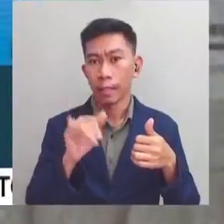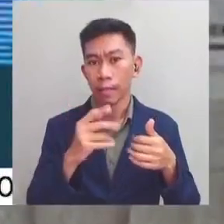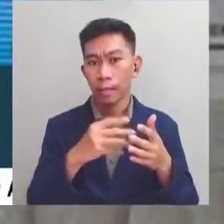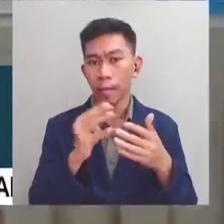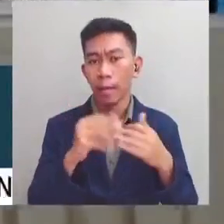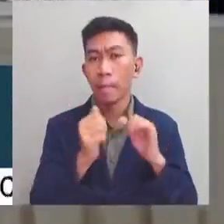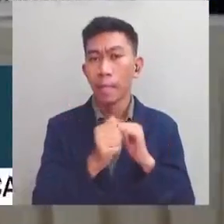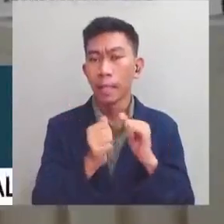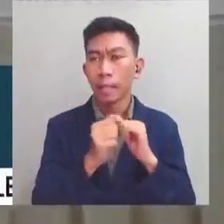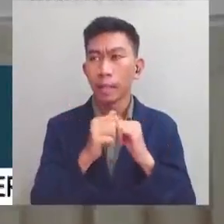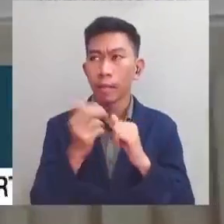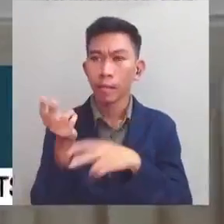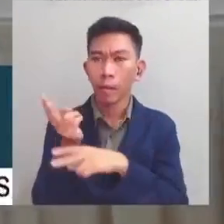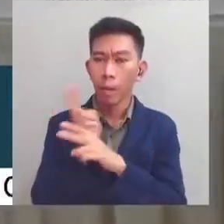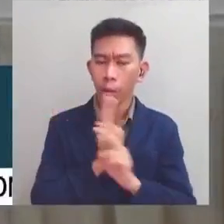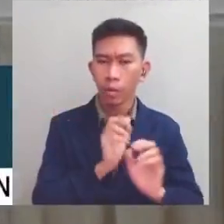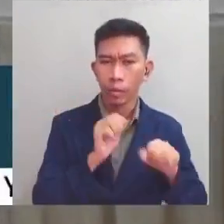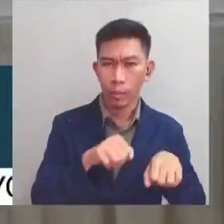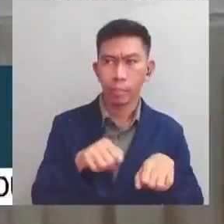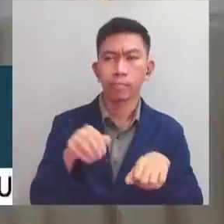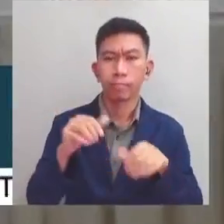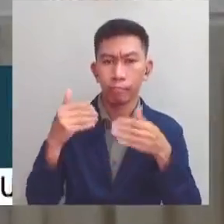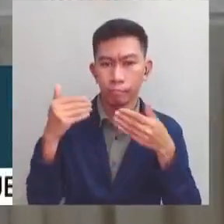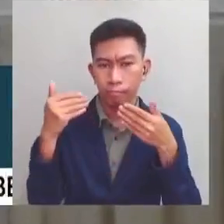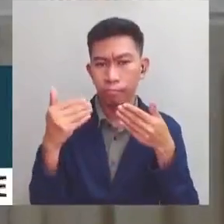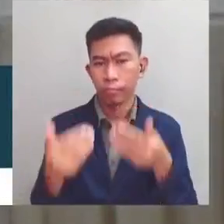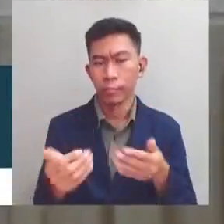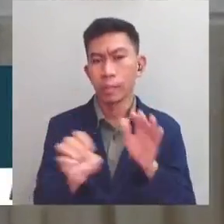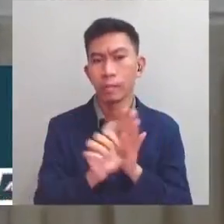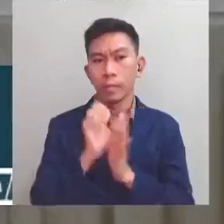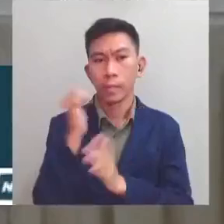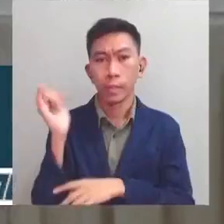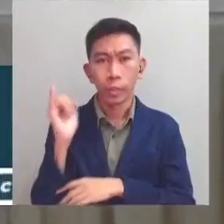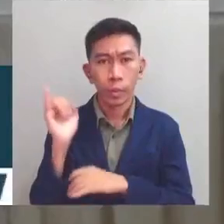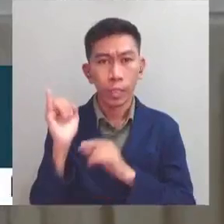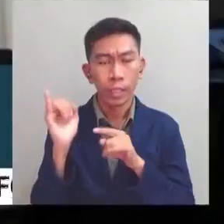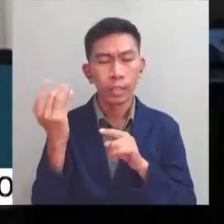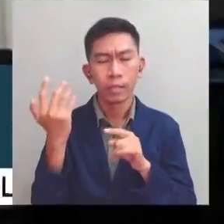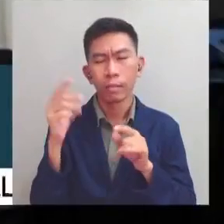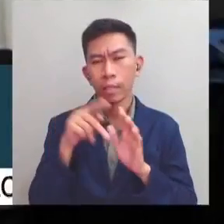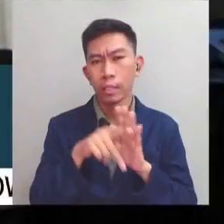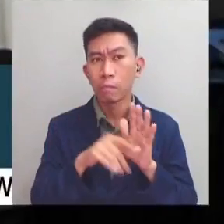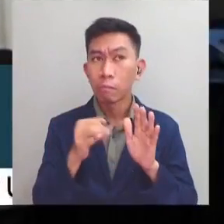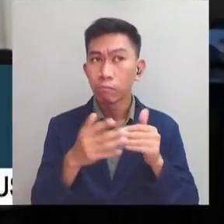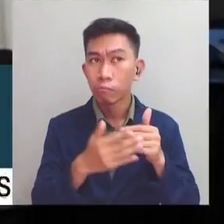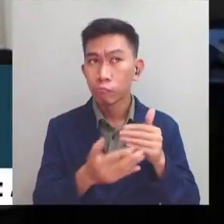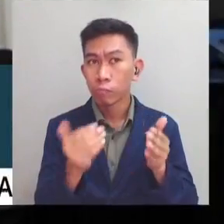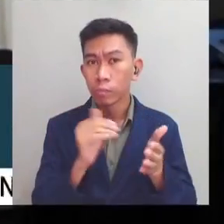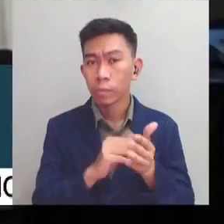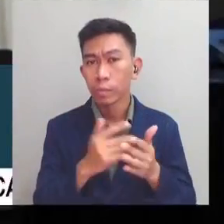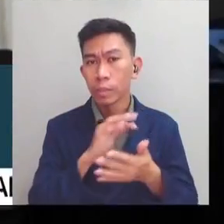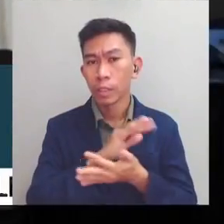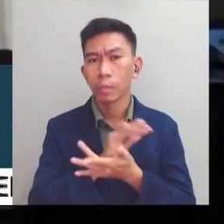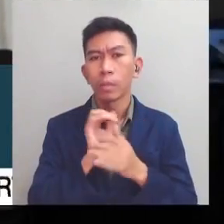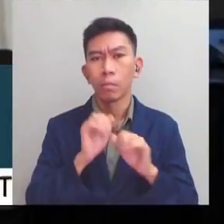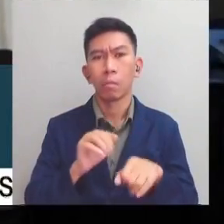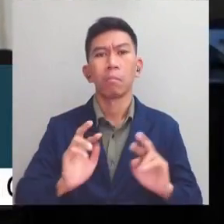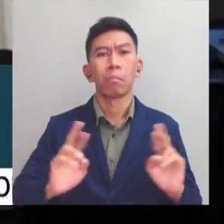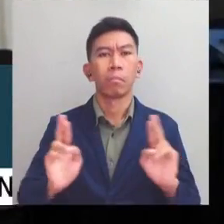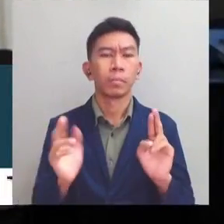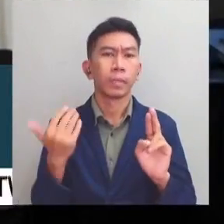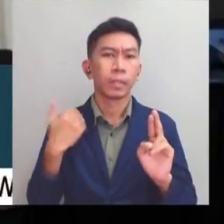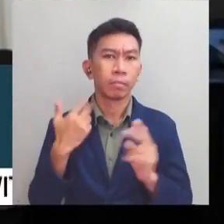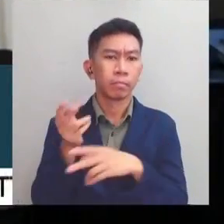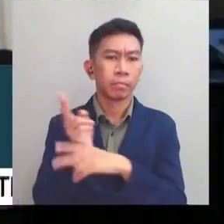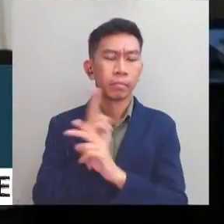bonds, including insurance policies in case another pandemic hits. Business leaders are set to lobby